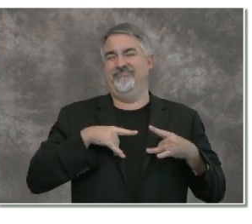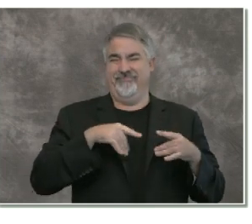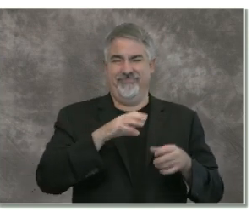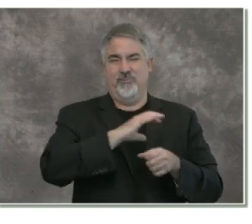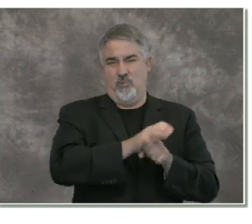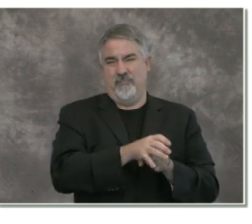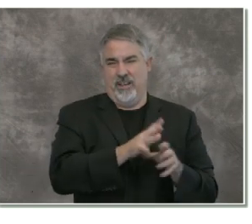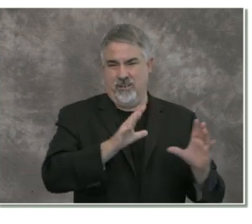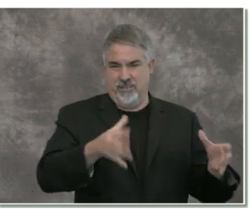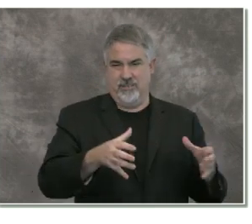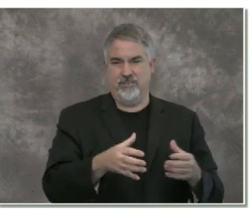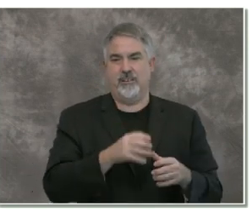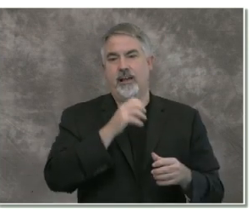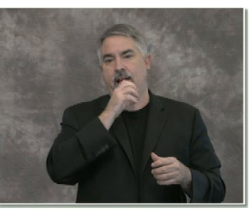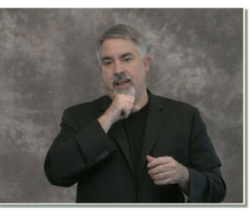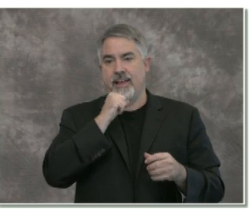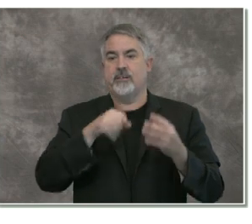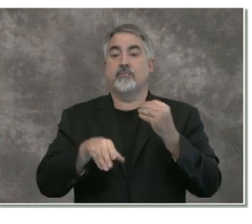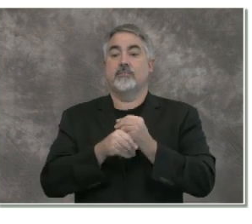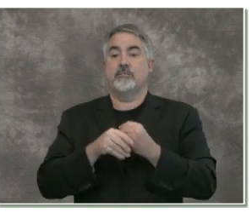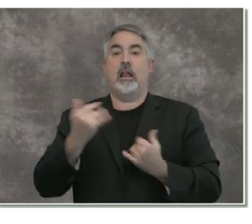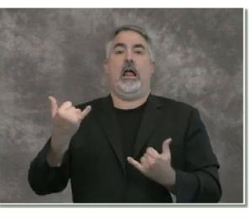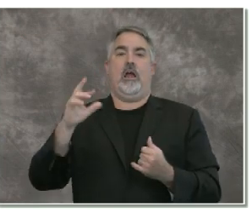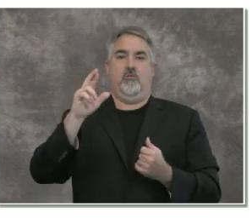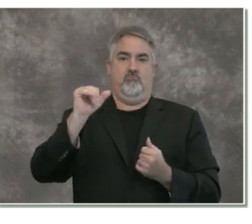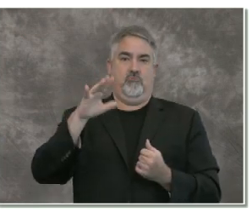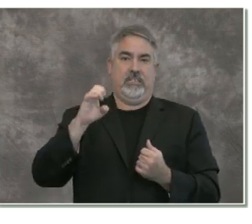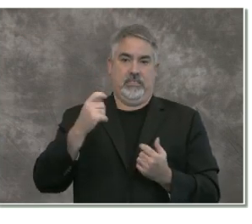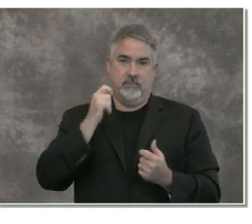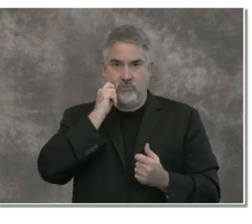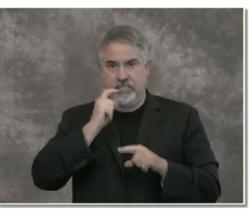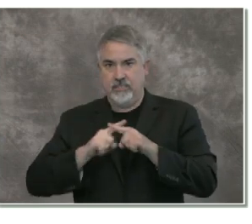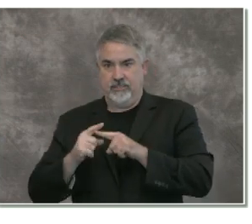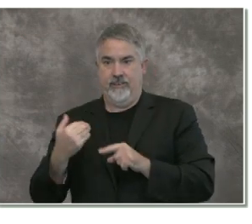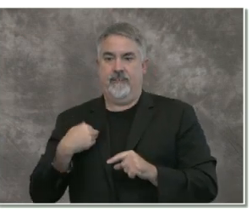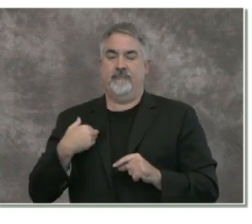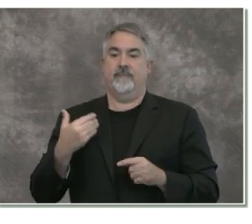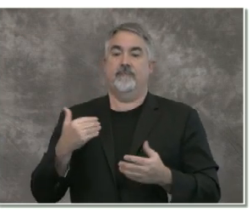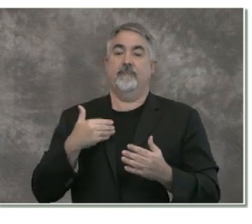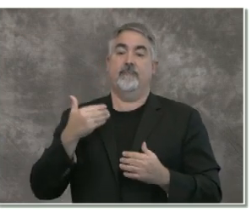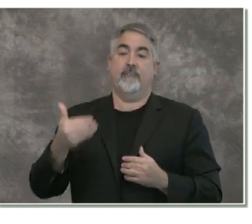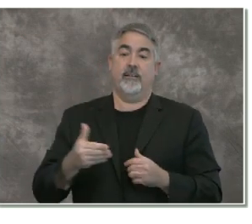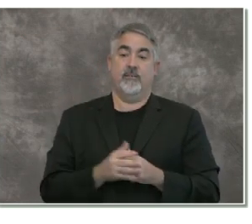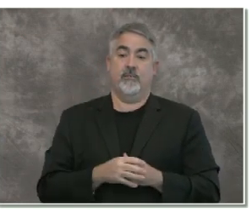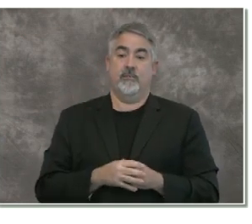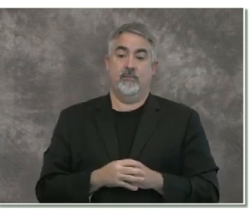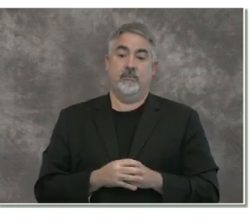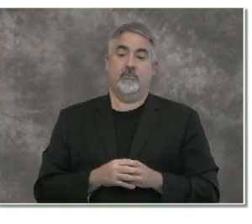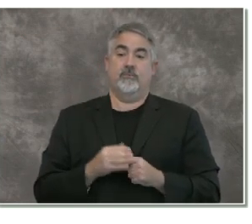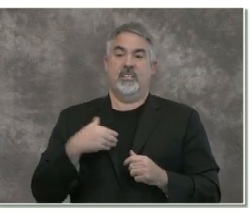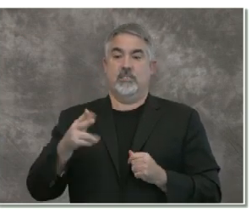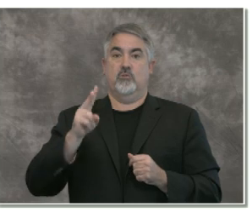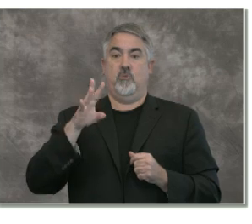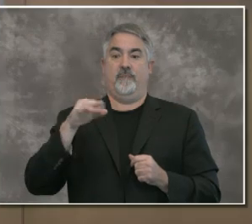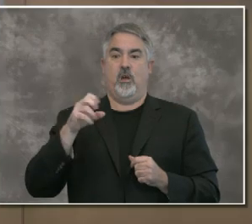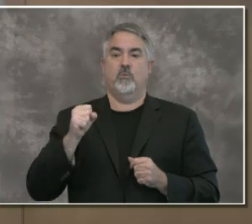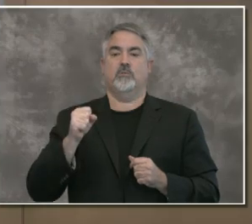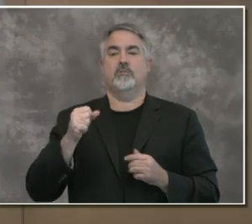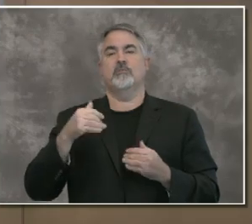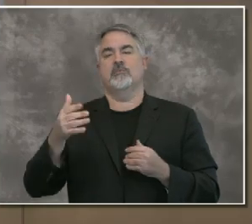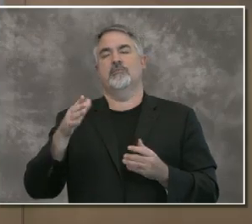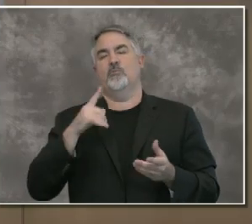race. And in the coming 24 hours or so, we will start providing the death data by similar